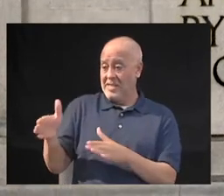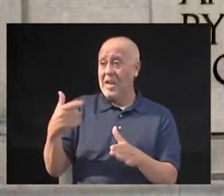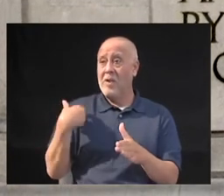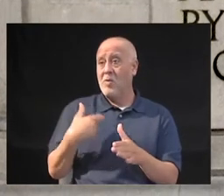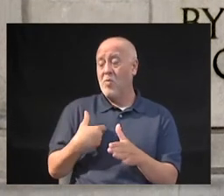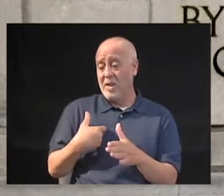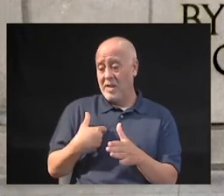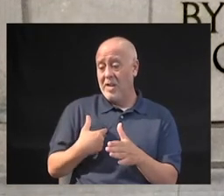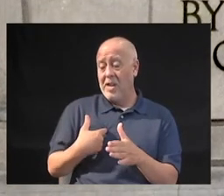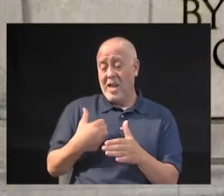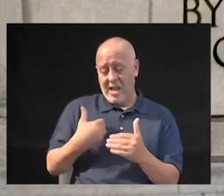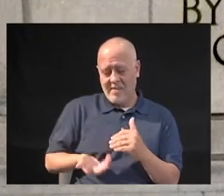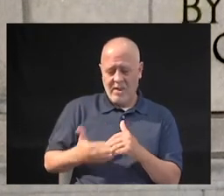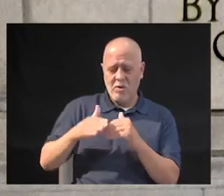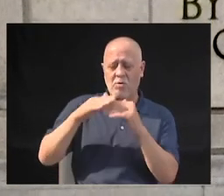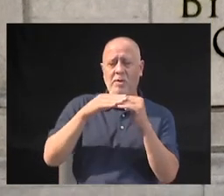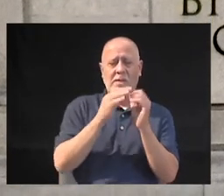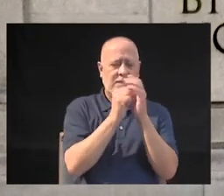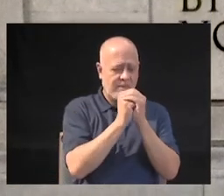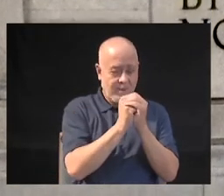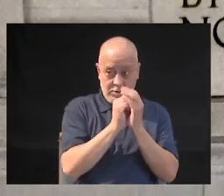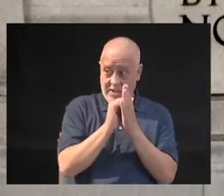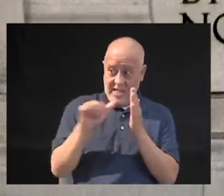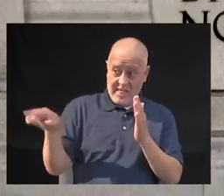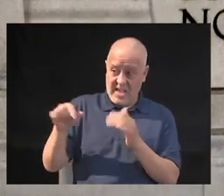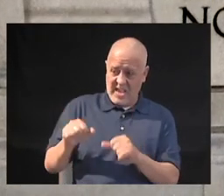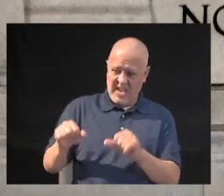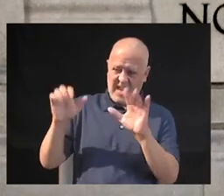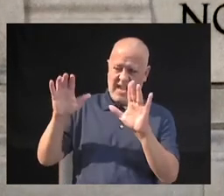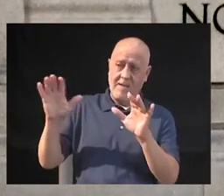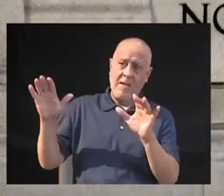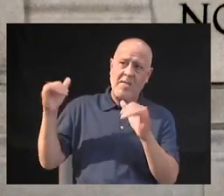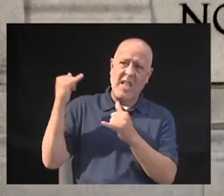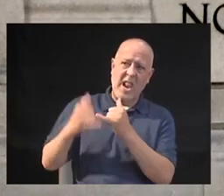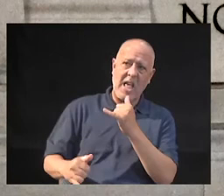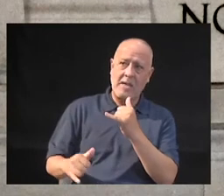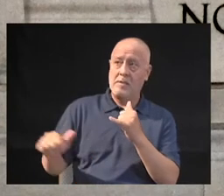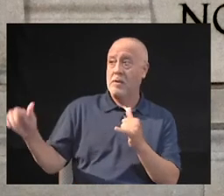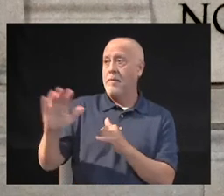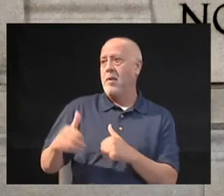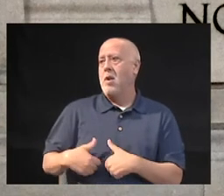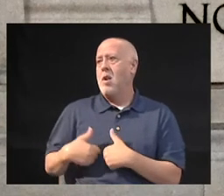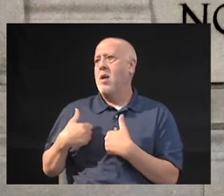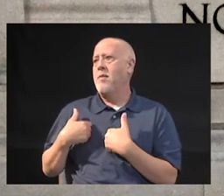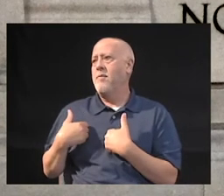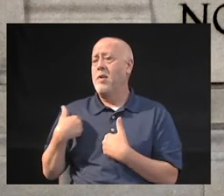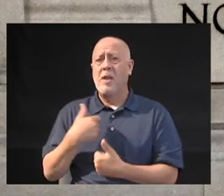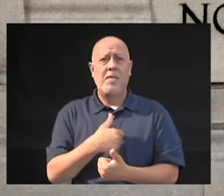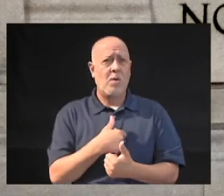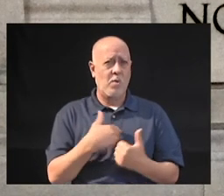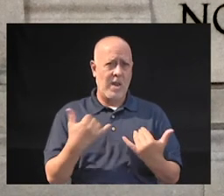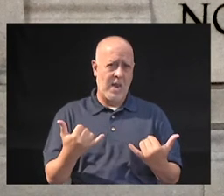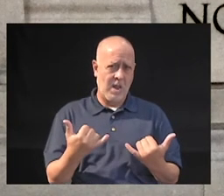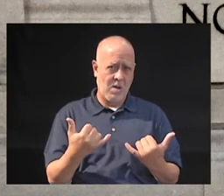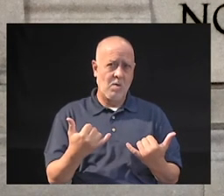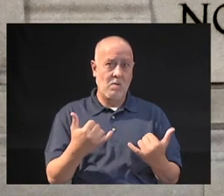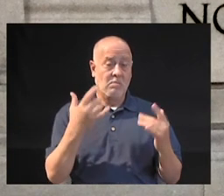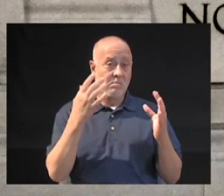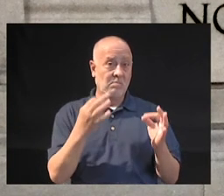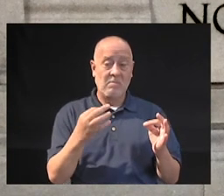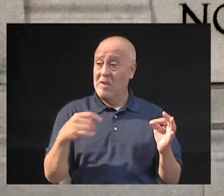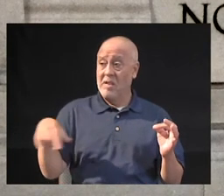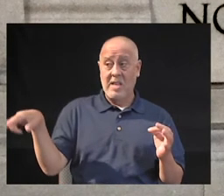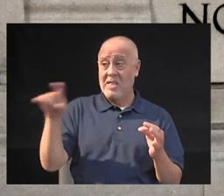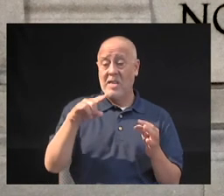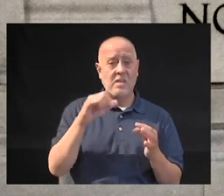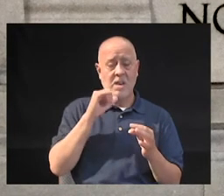increased devotion to that cause for which they gave the last full measure of devotion, that we here highly resolve that these dead shall